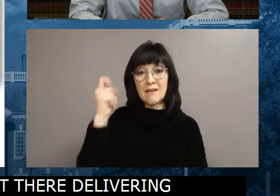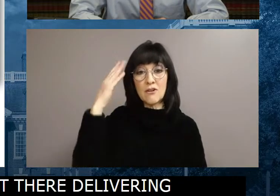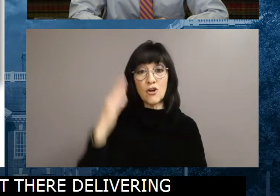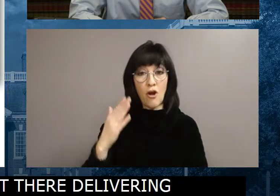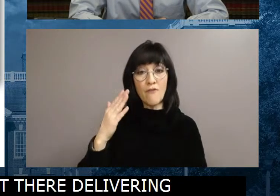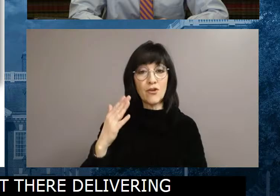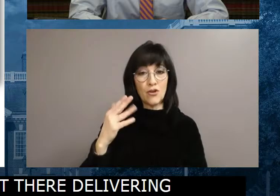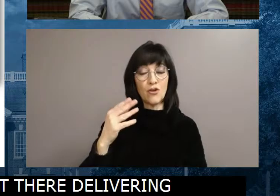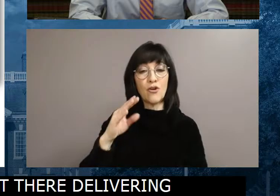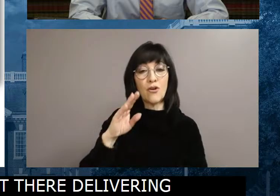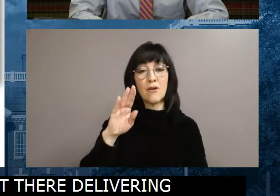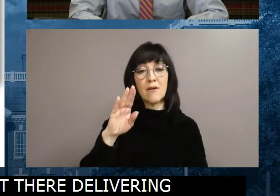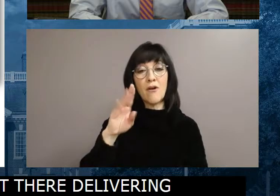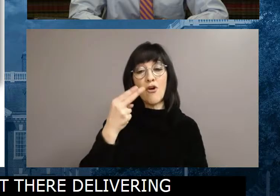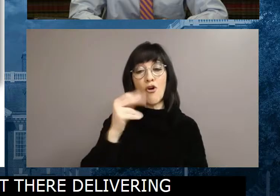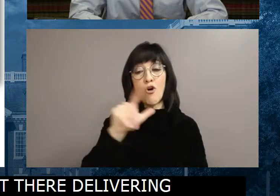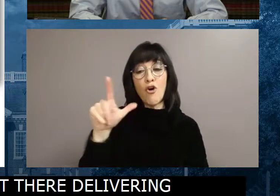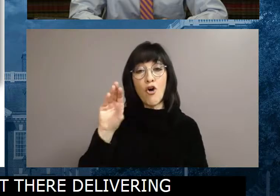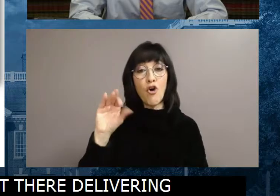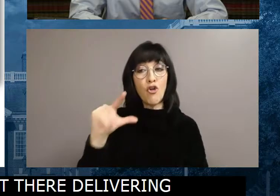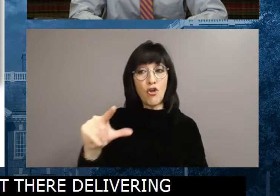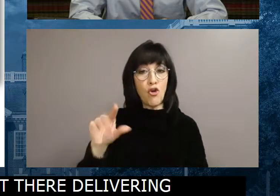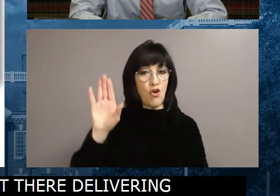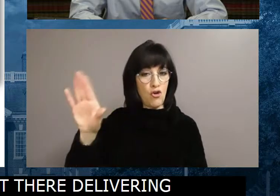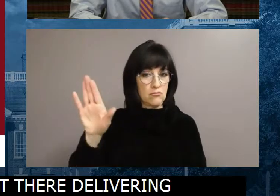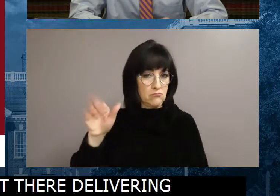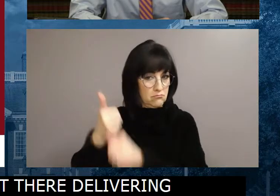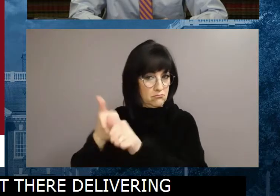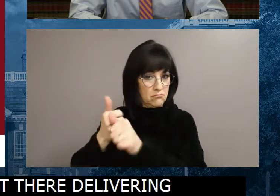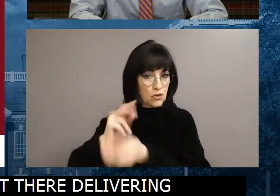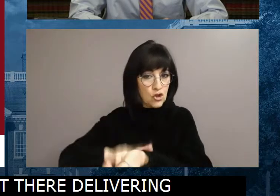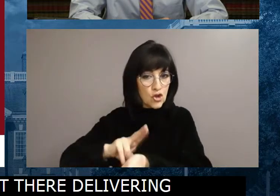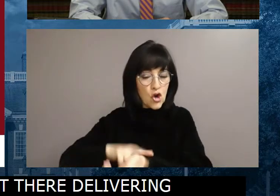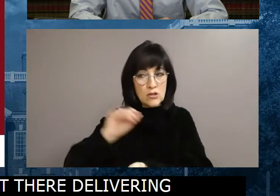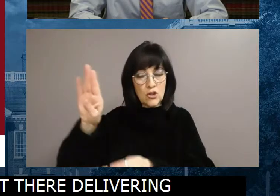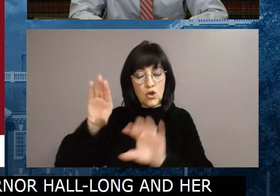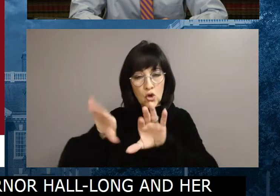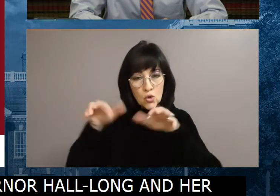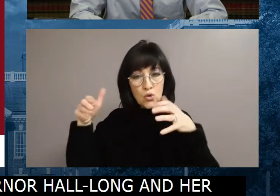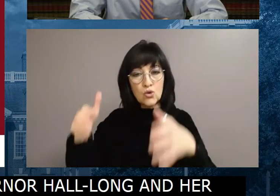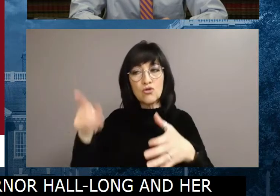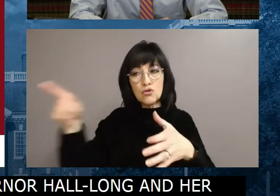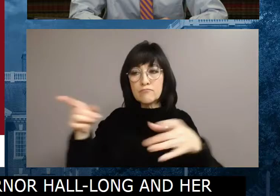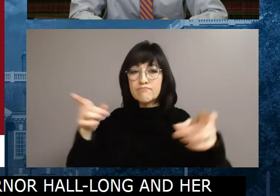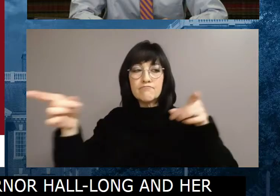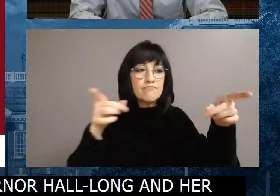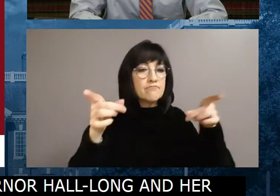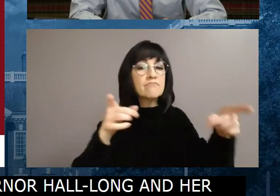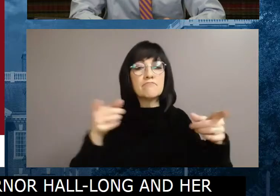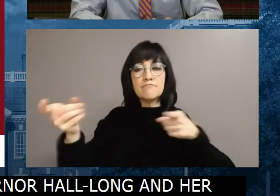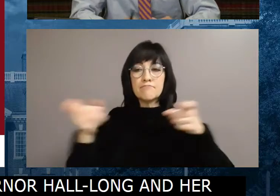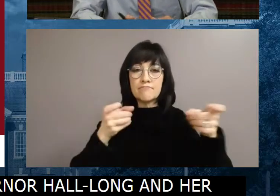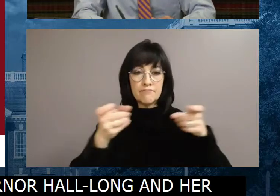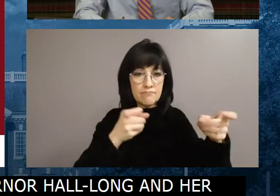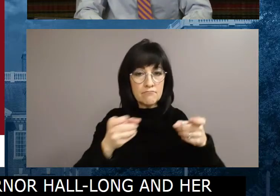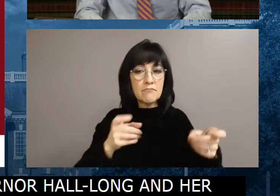getting vaccines fast and fair into Delawareans' arms. Thanks for joining us today. Now we have Dr. Cara Rattay for her